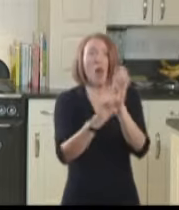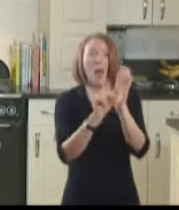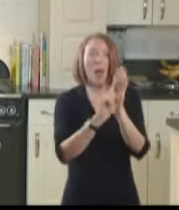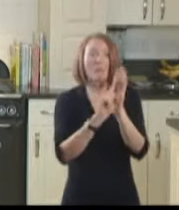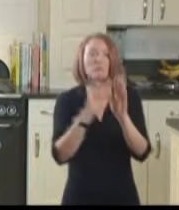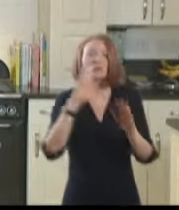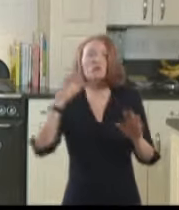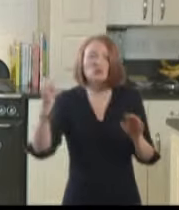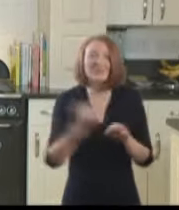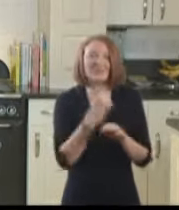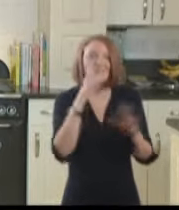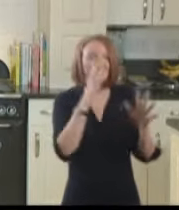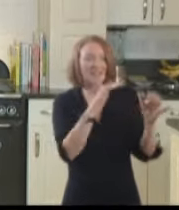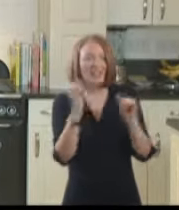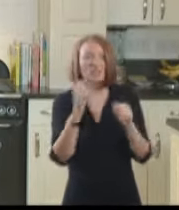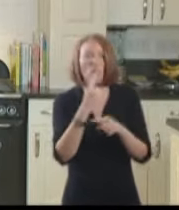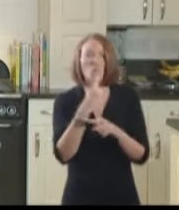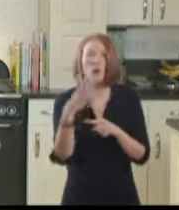fireangel.co.uk.